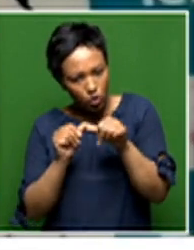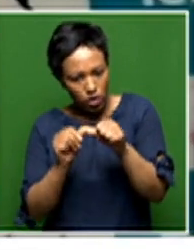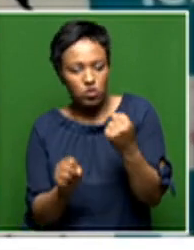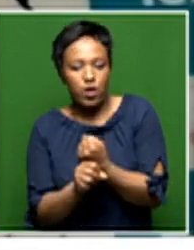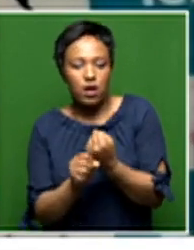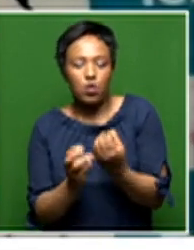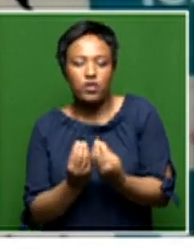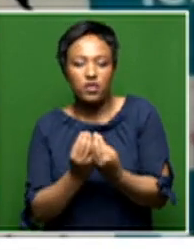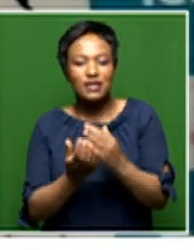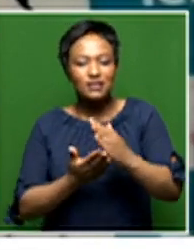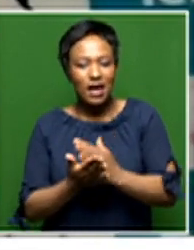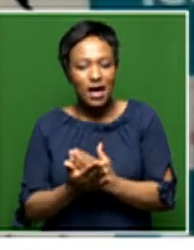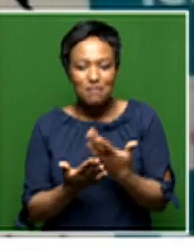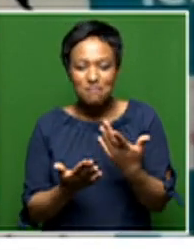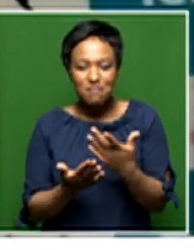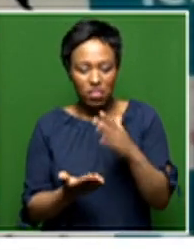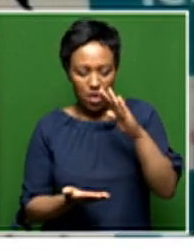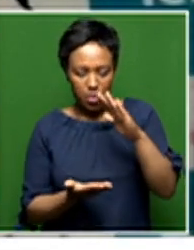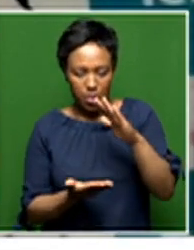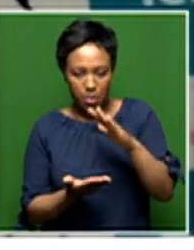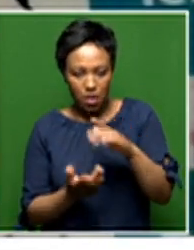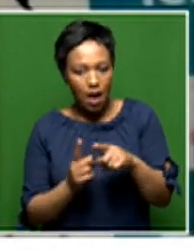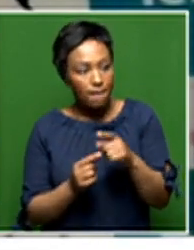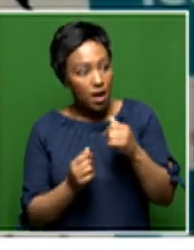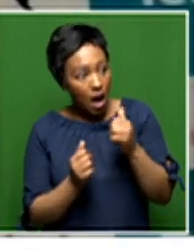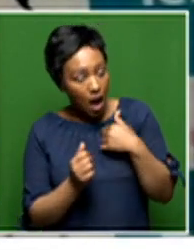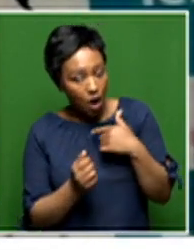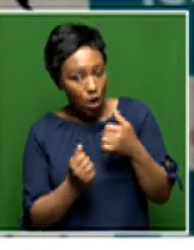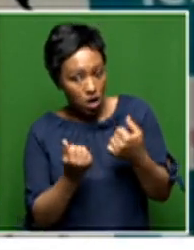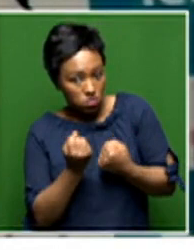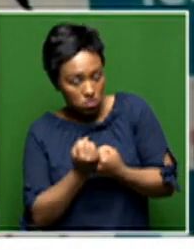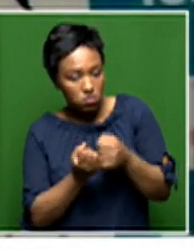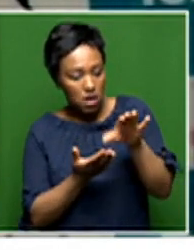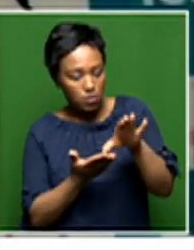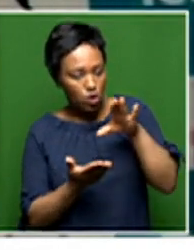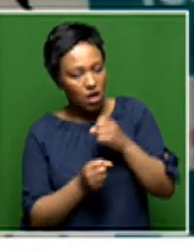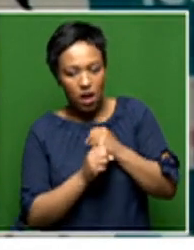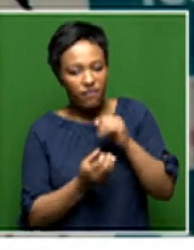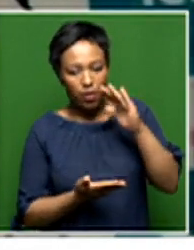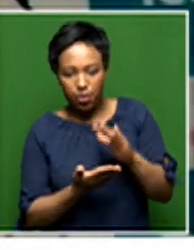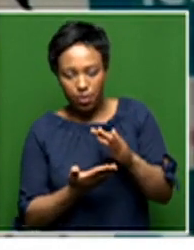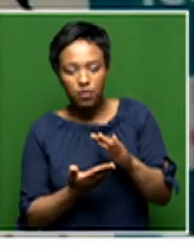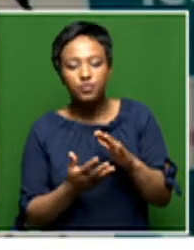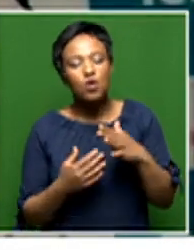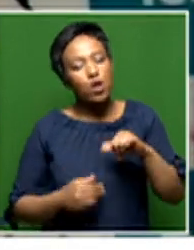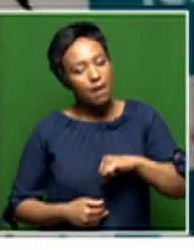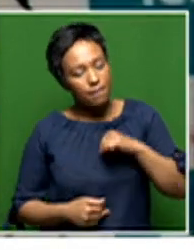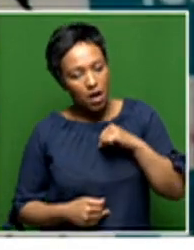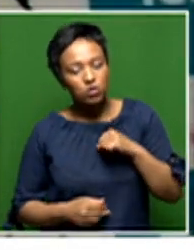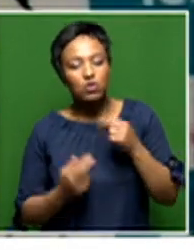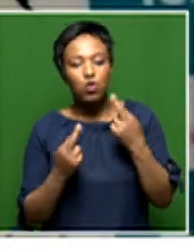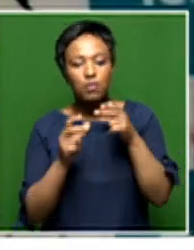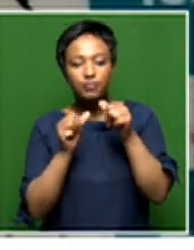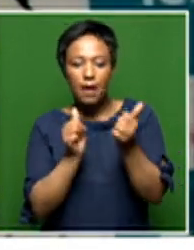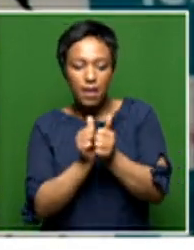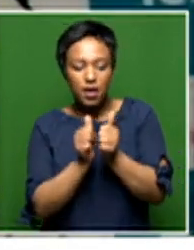journey with you. And some have cut up the sponsors, but our sponsors never did that. So we're so proud of them, and we hope that the partnership